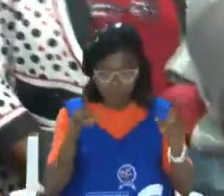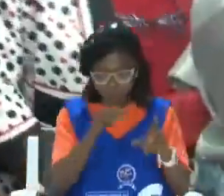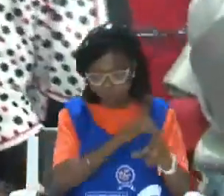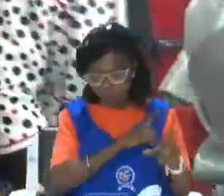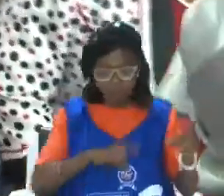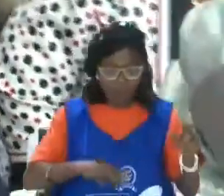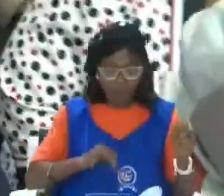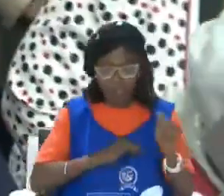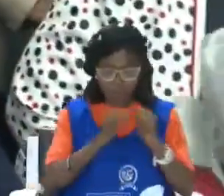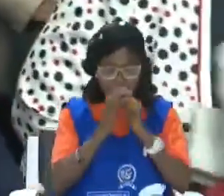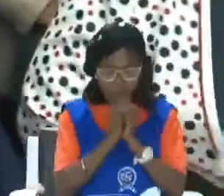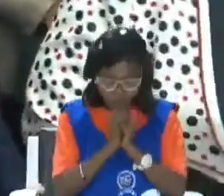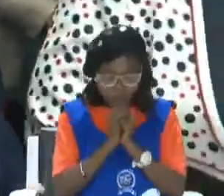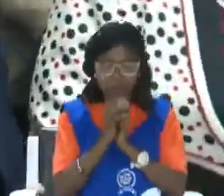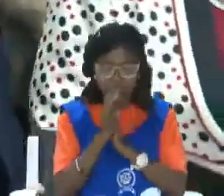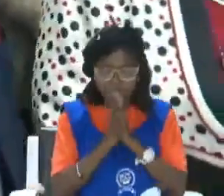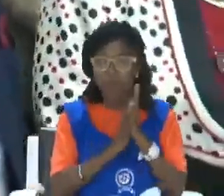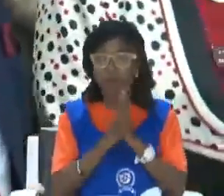Glory be to God.